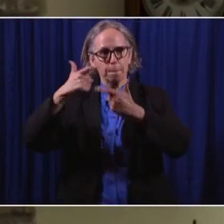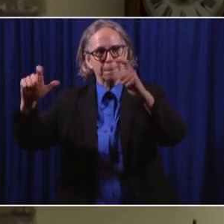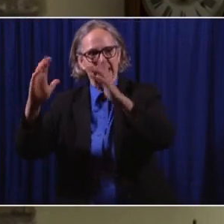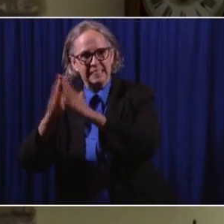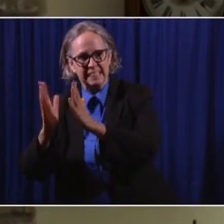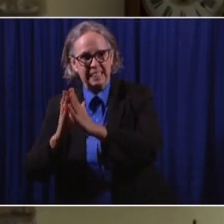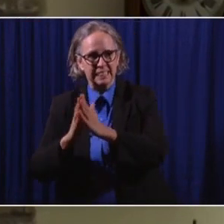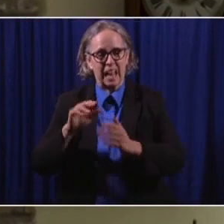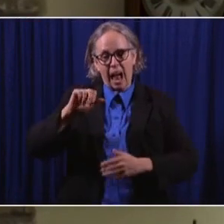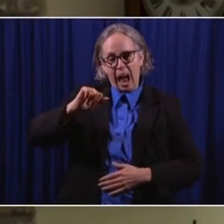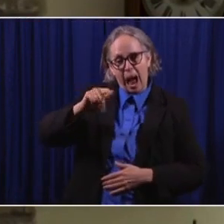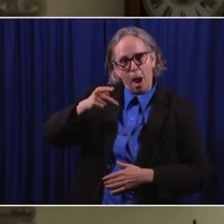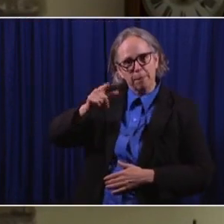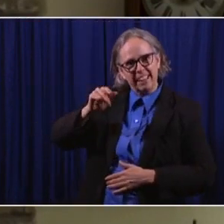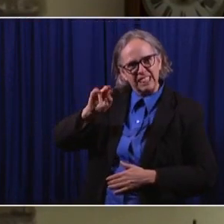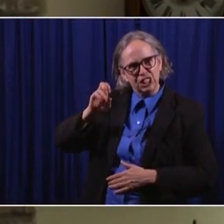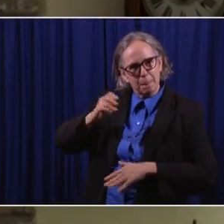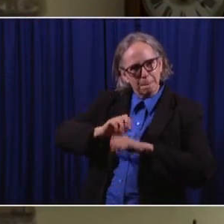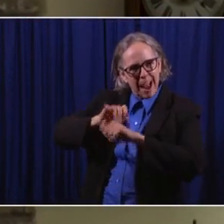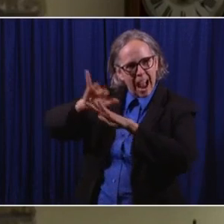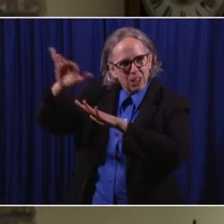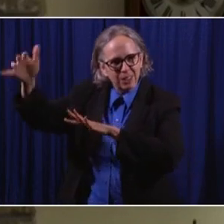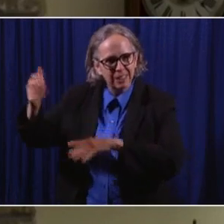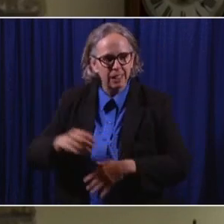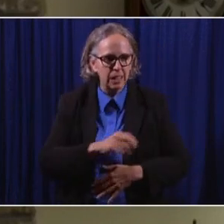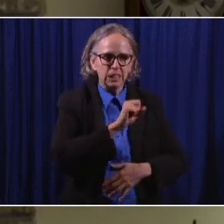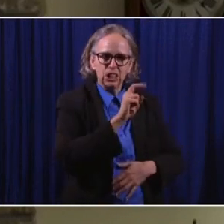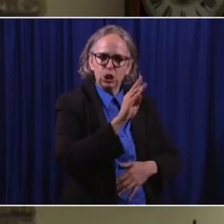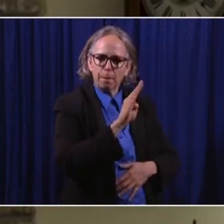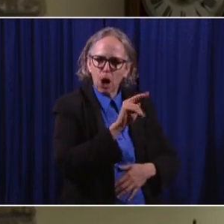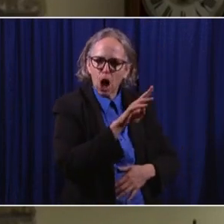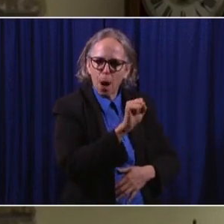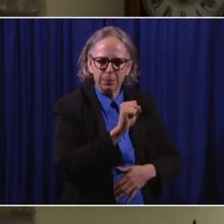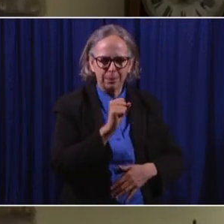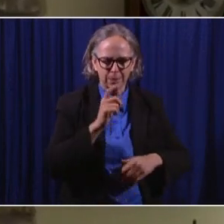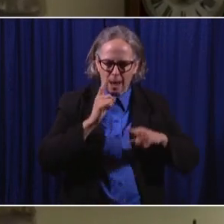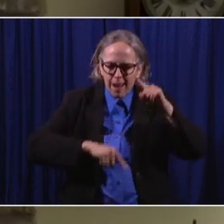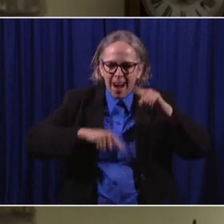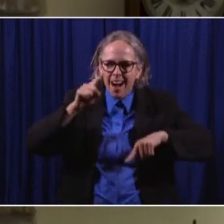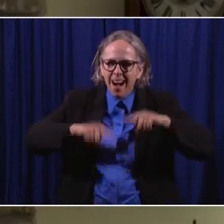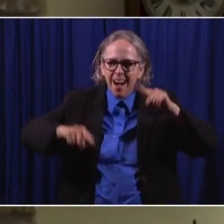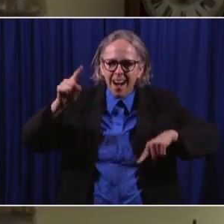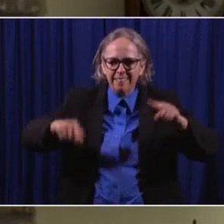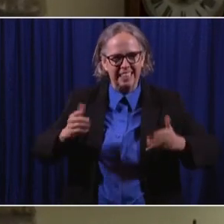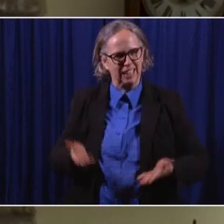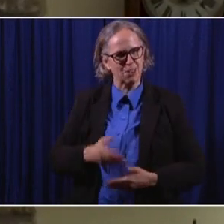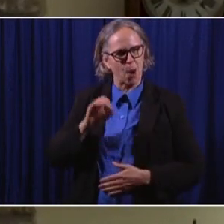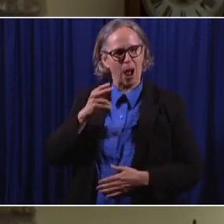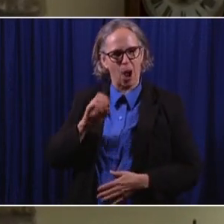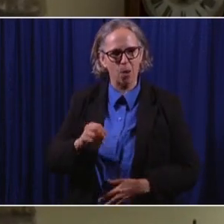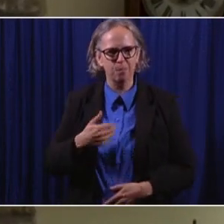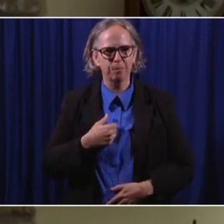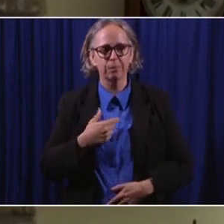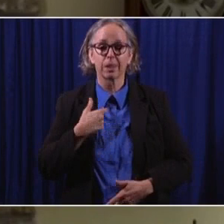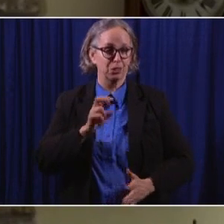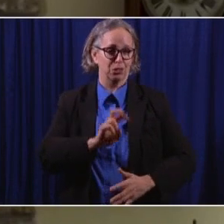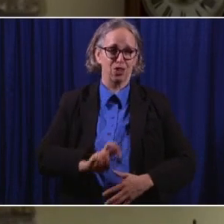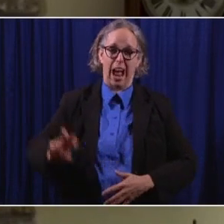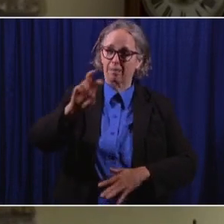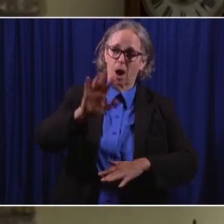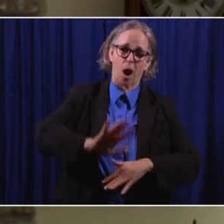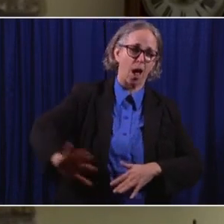all kinds of different parts of Ohio. And, I've traveled Ohio, and my wife Fran has quite a bit in